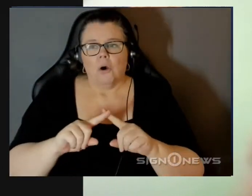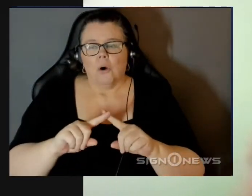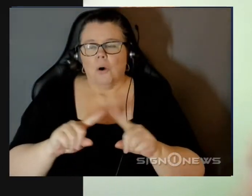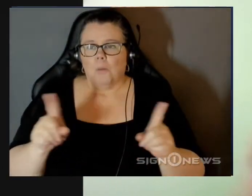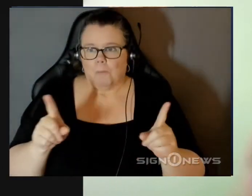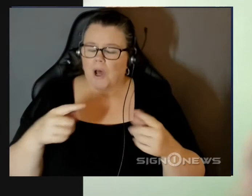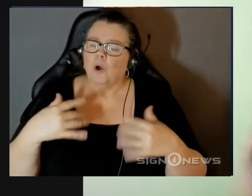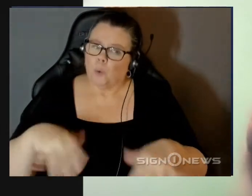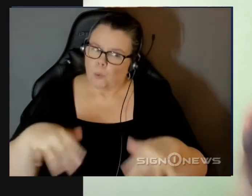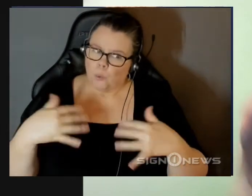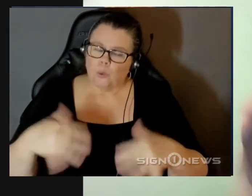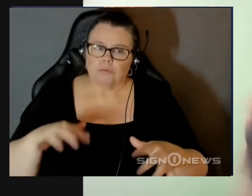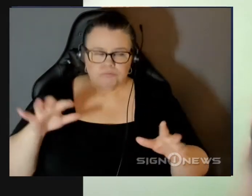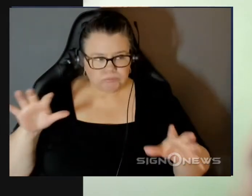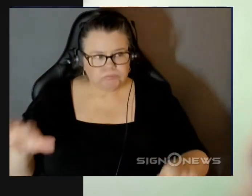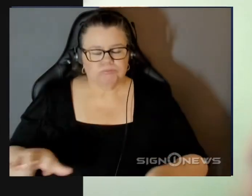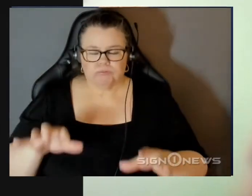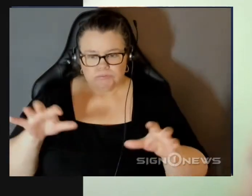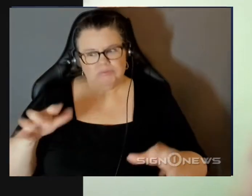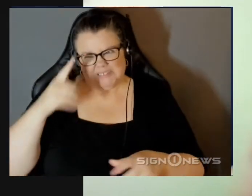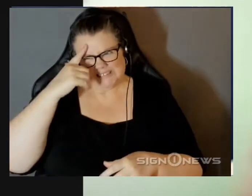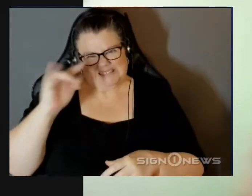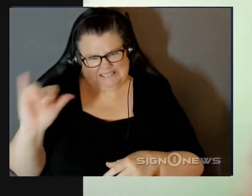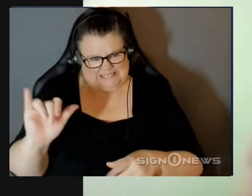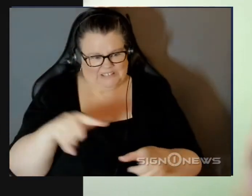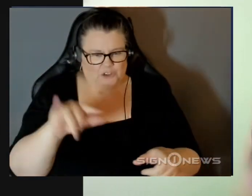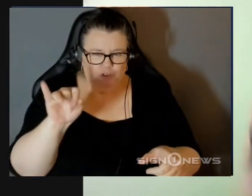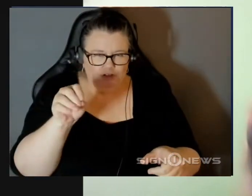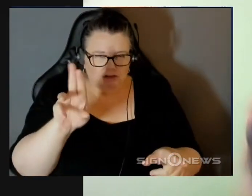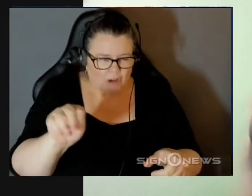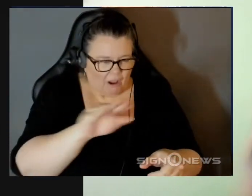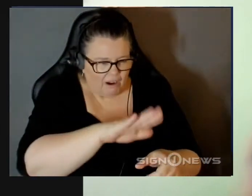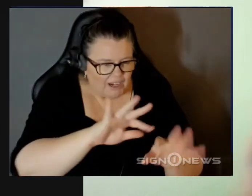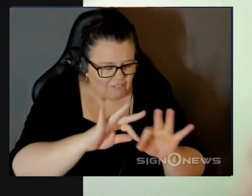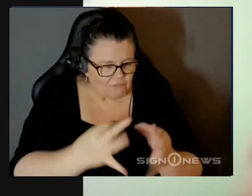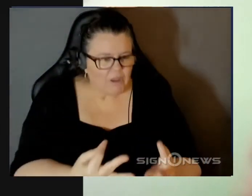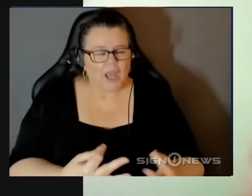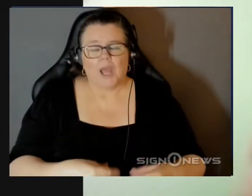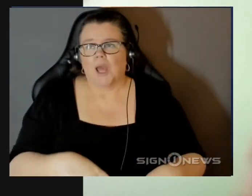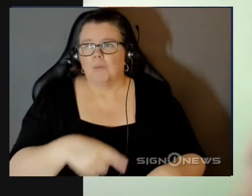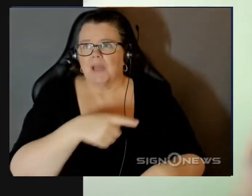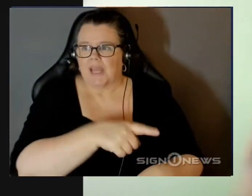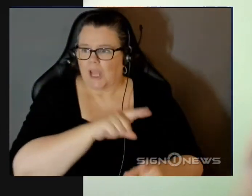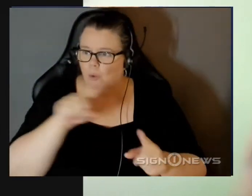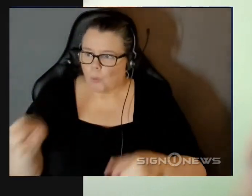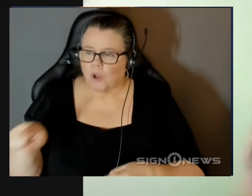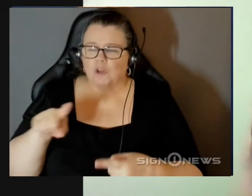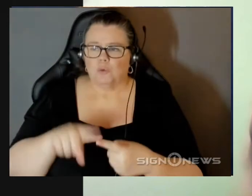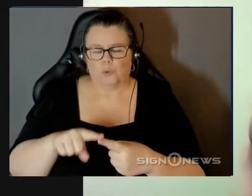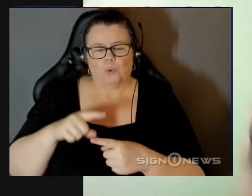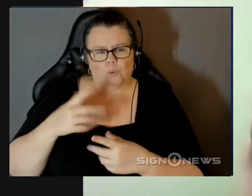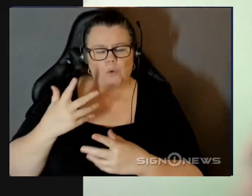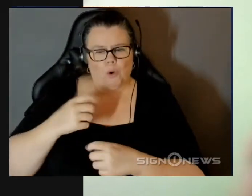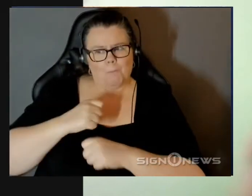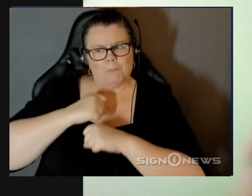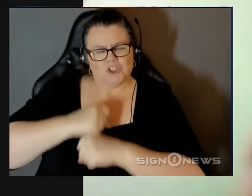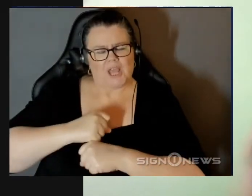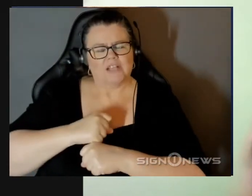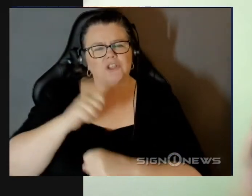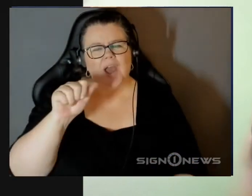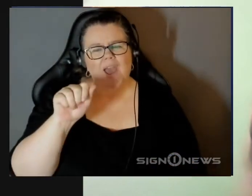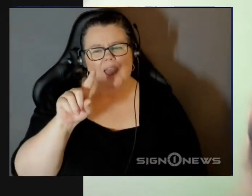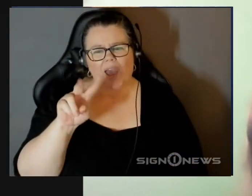did. He had Joan's support. He had the protection and advocacy system in Georgia to support him and provide him with free